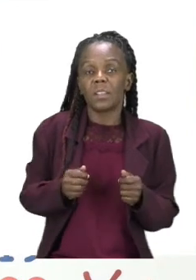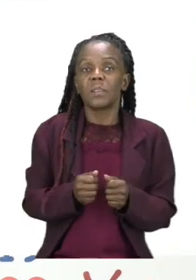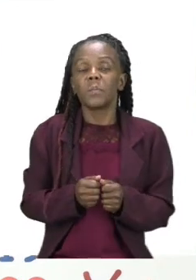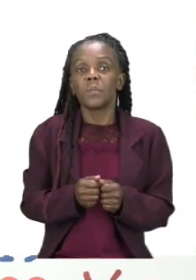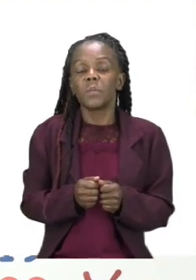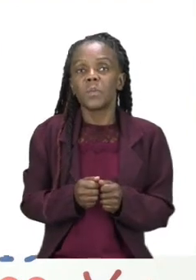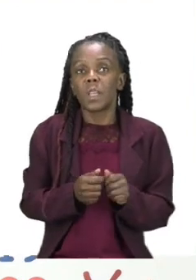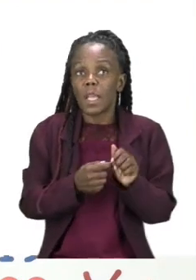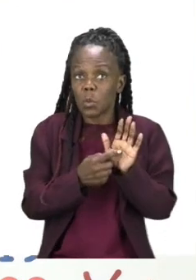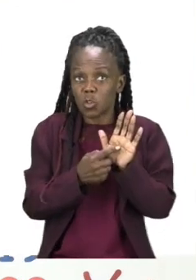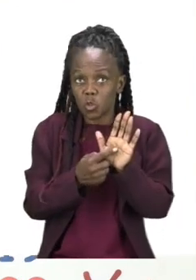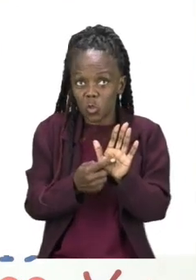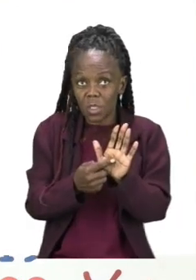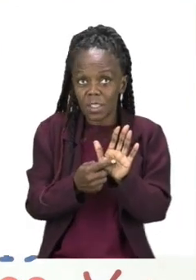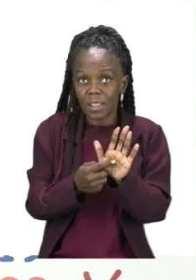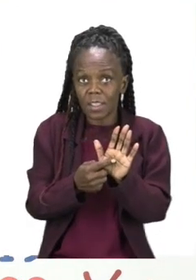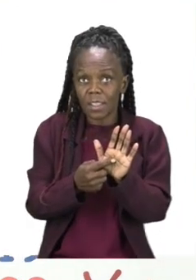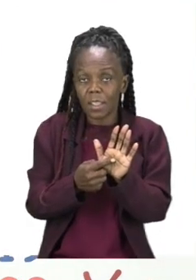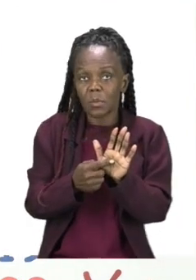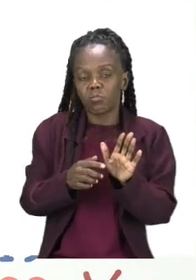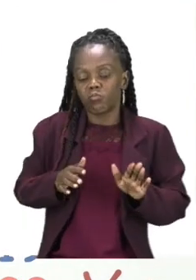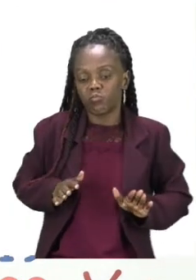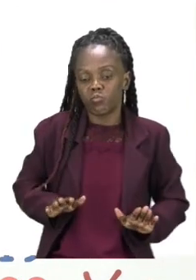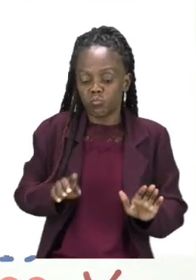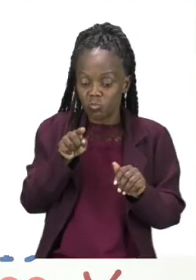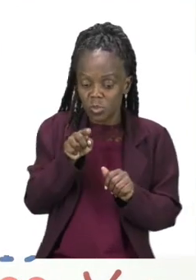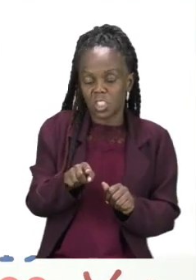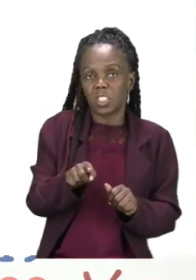woman and we say she.